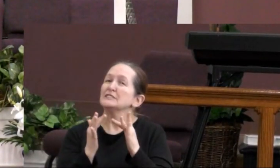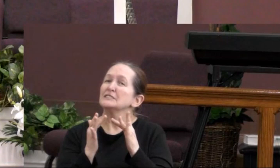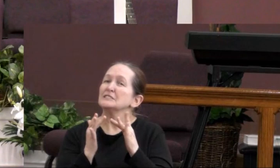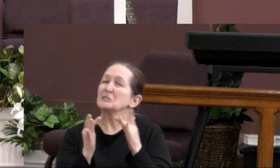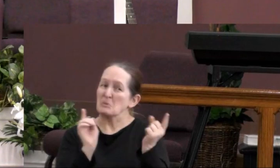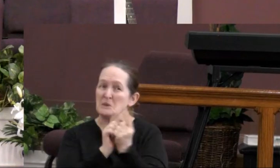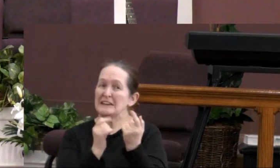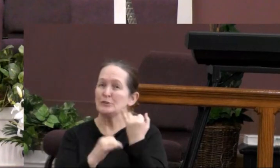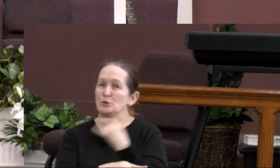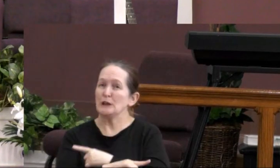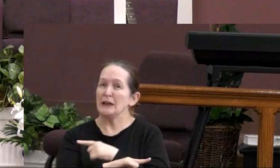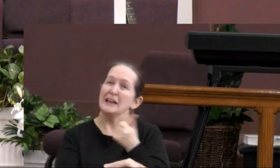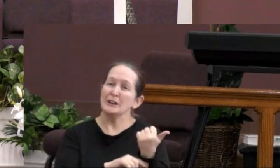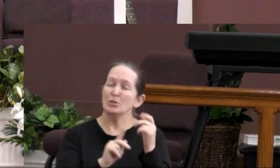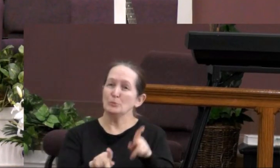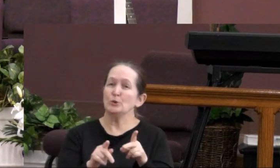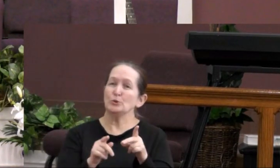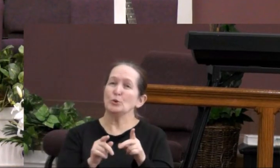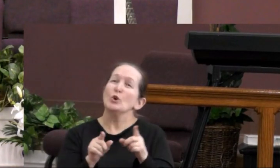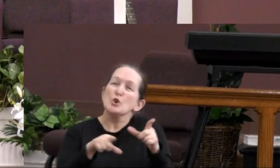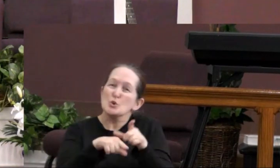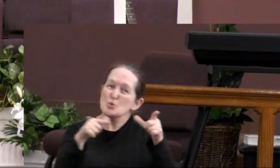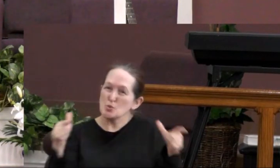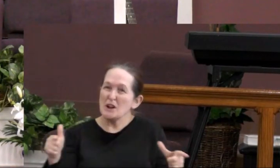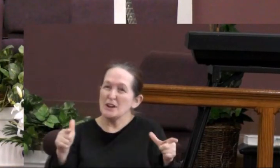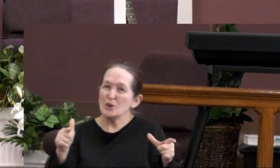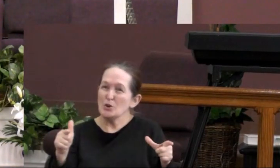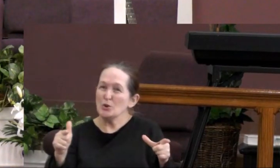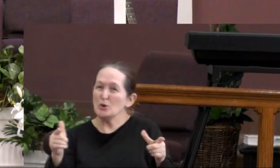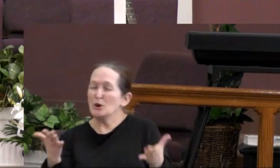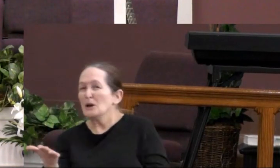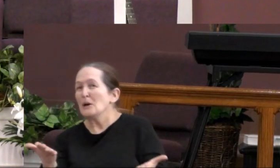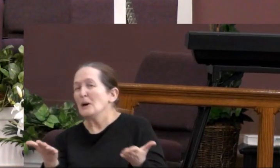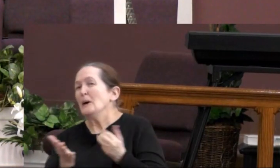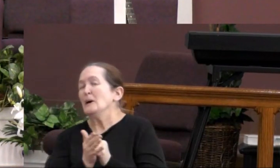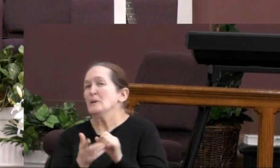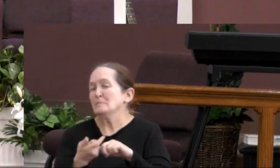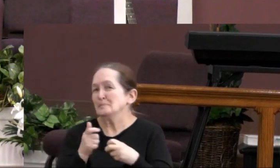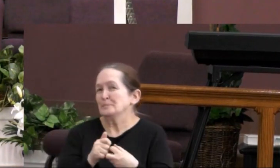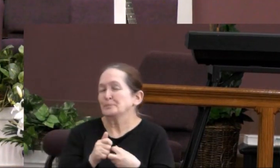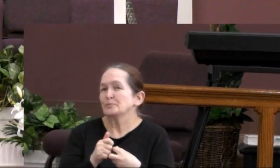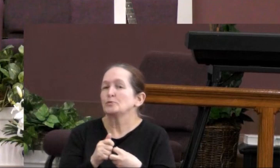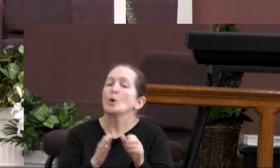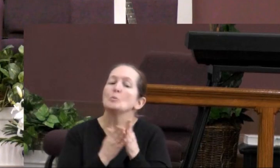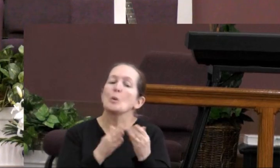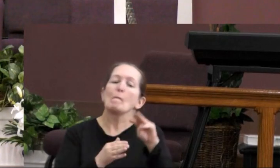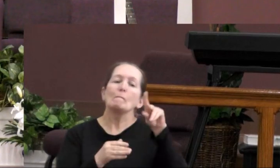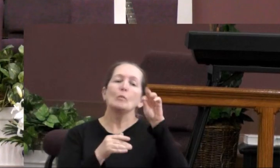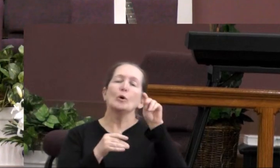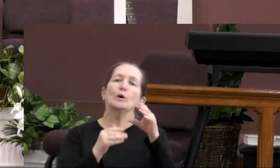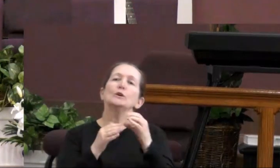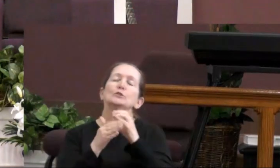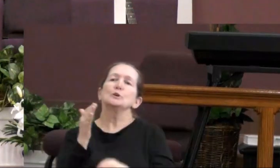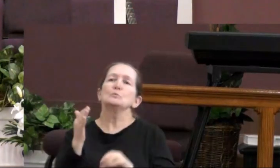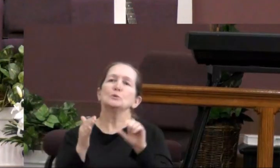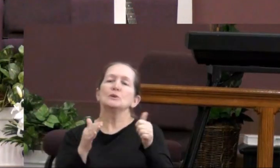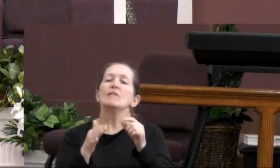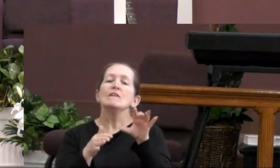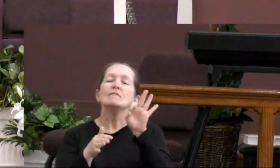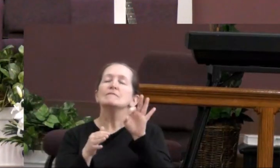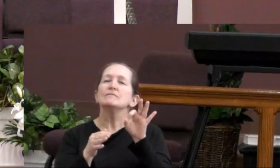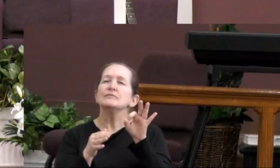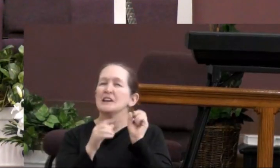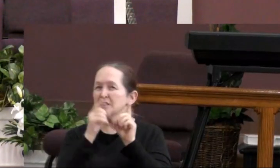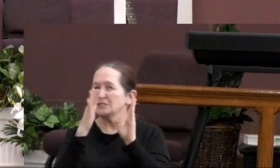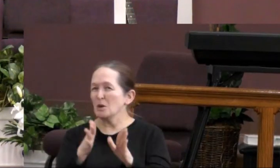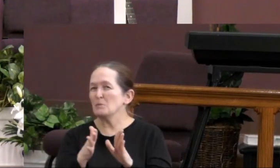shortfall. Open your Bibles, if you would, to Mark chapter 10. We find the disciples concerned about